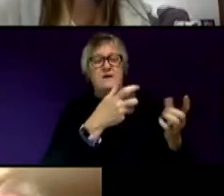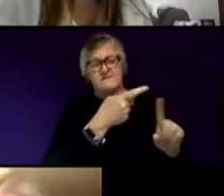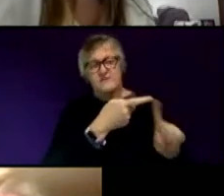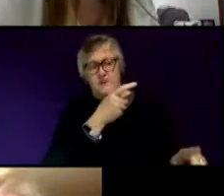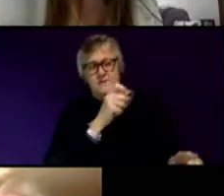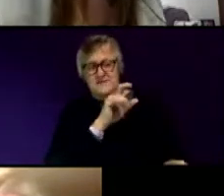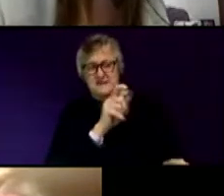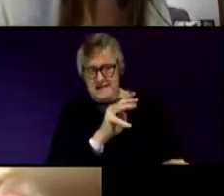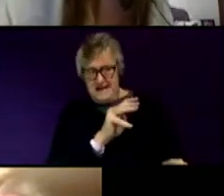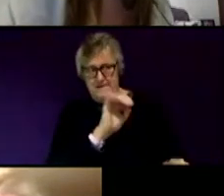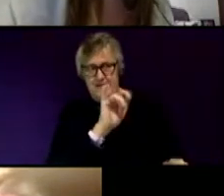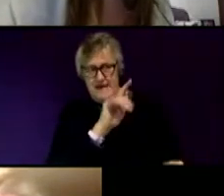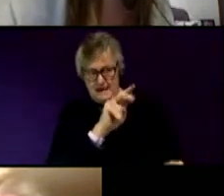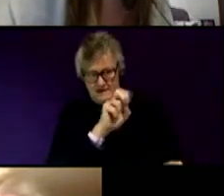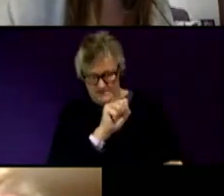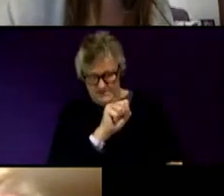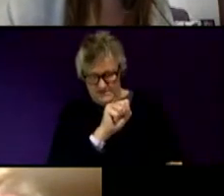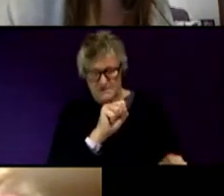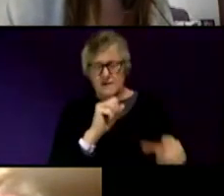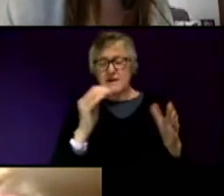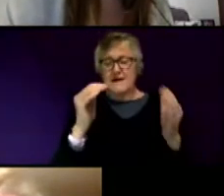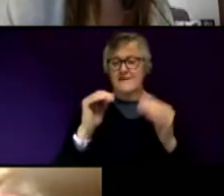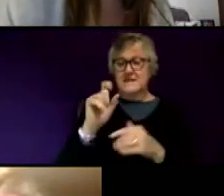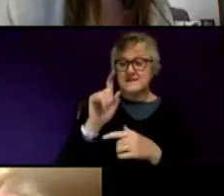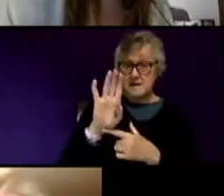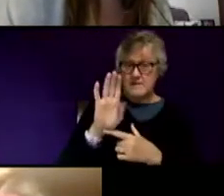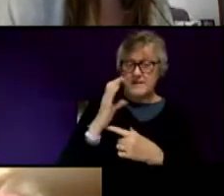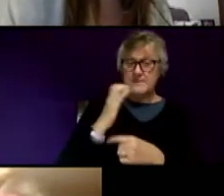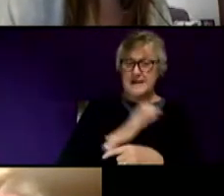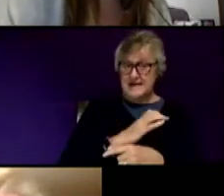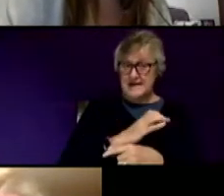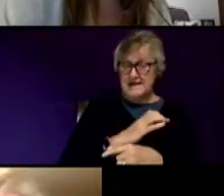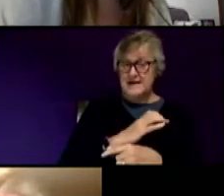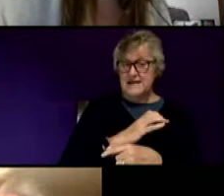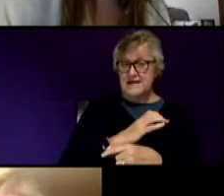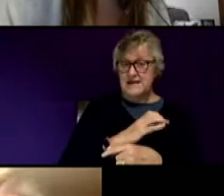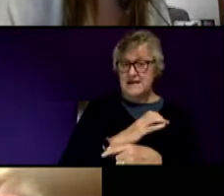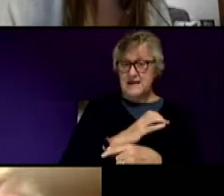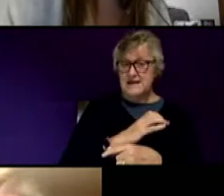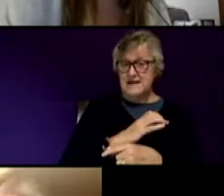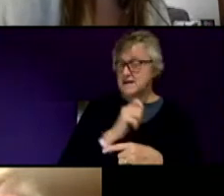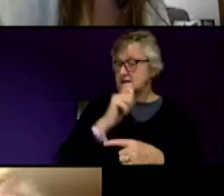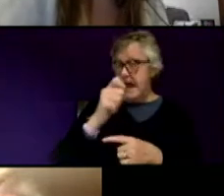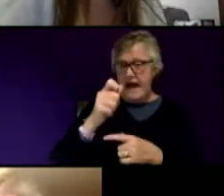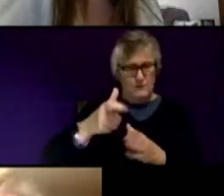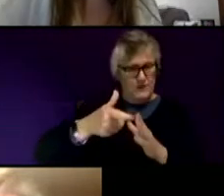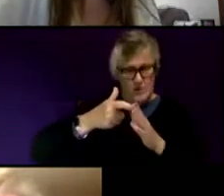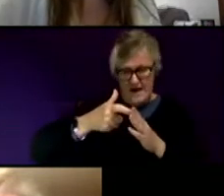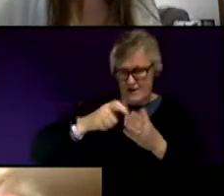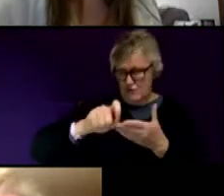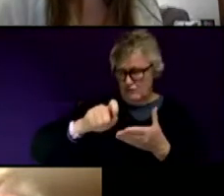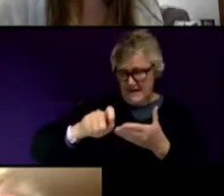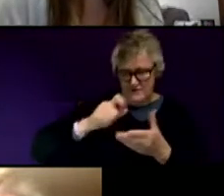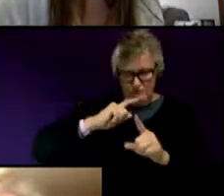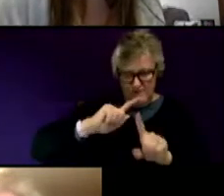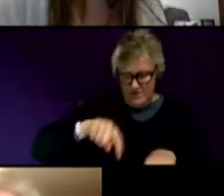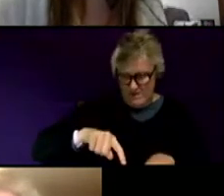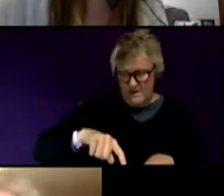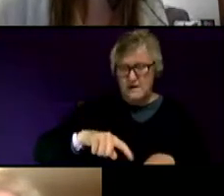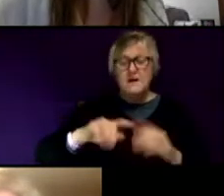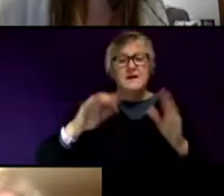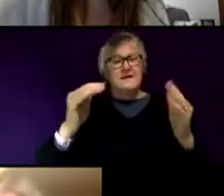I'm hearing, and we're gonna move on. And the next up is Zainab is